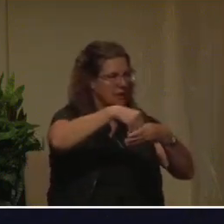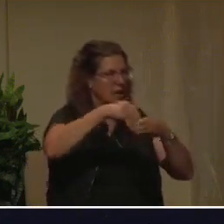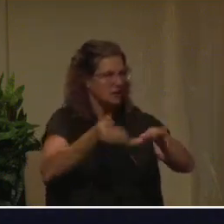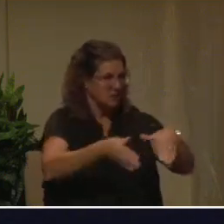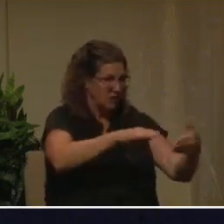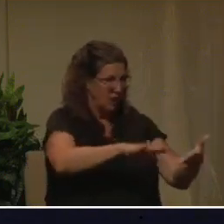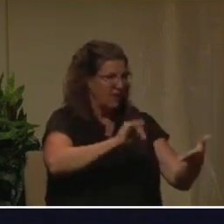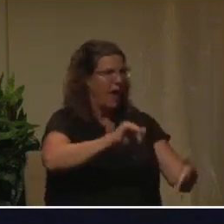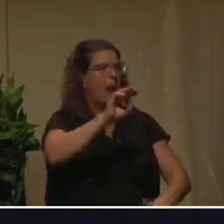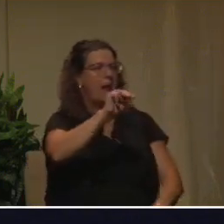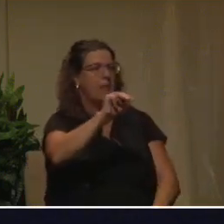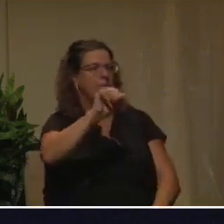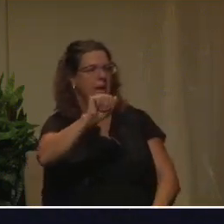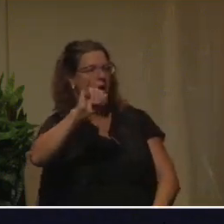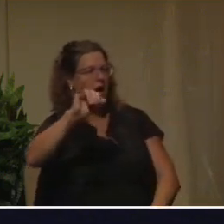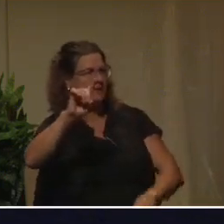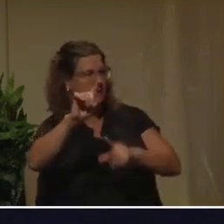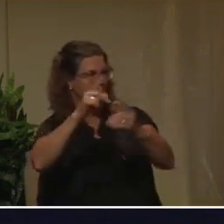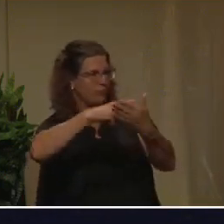It's becoming,